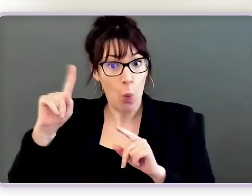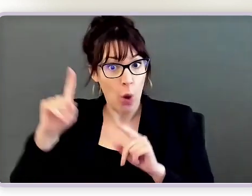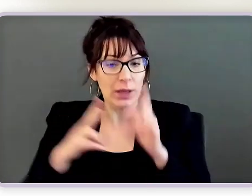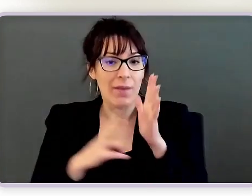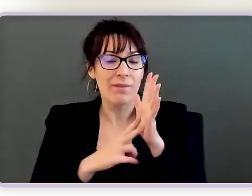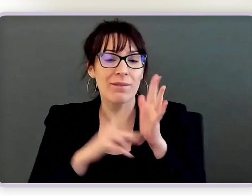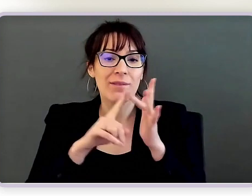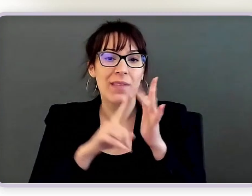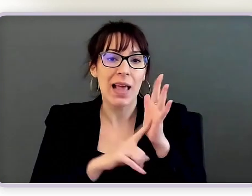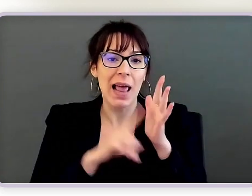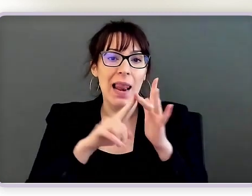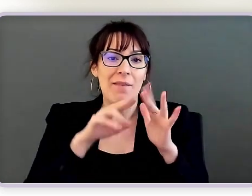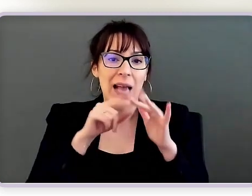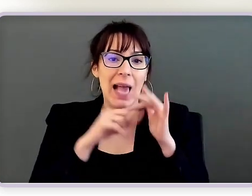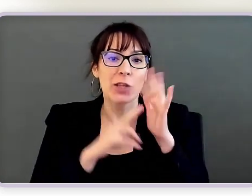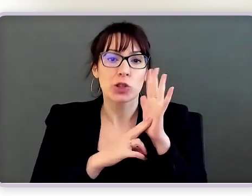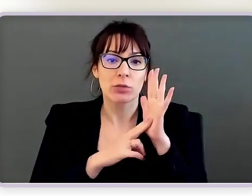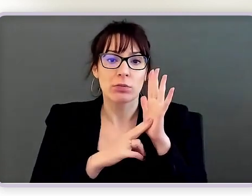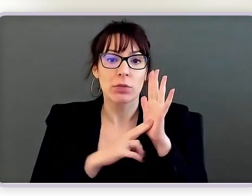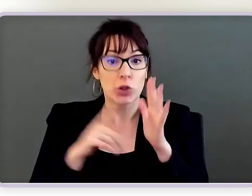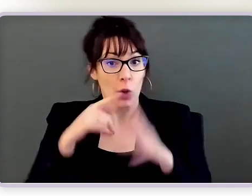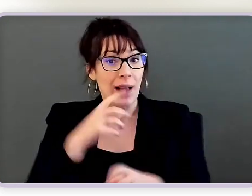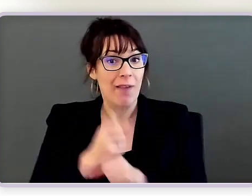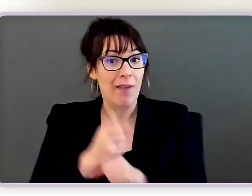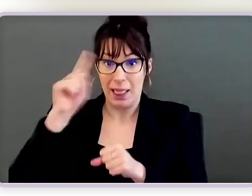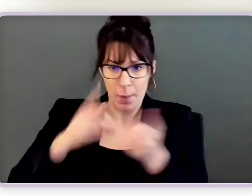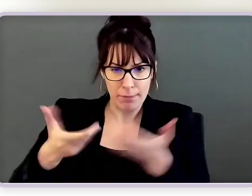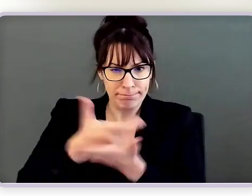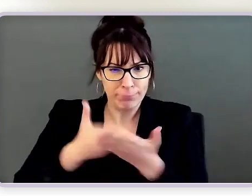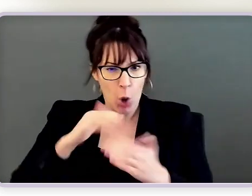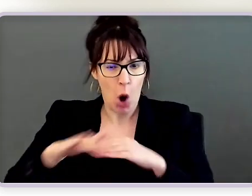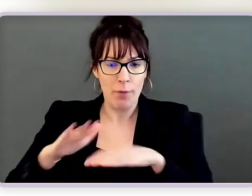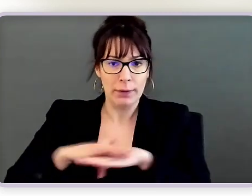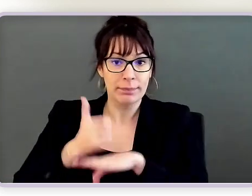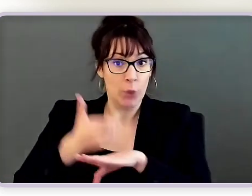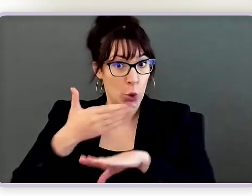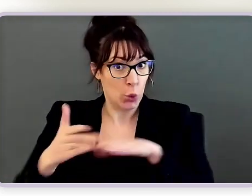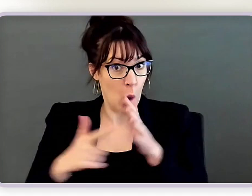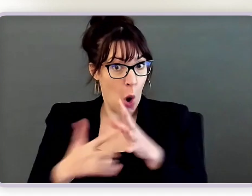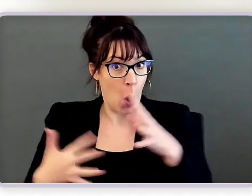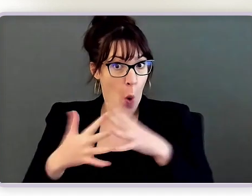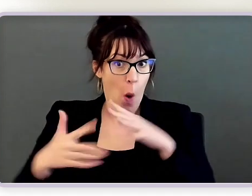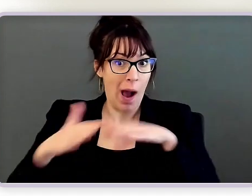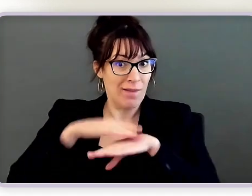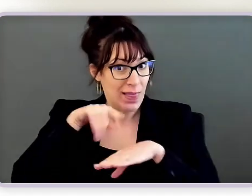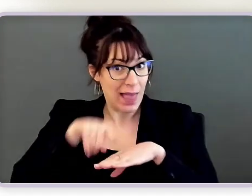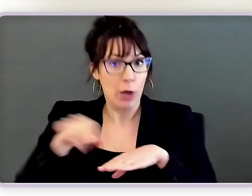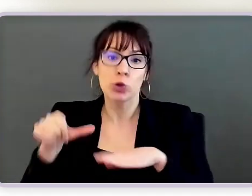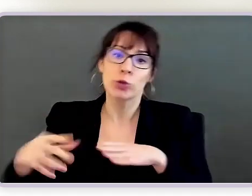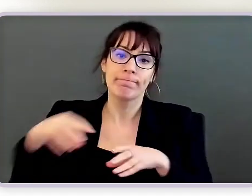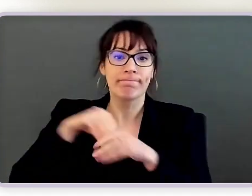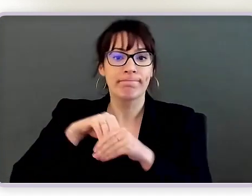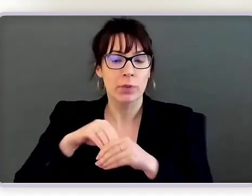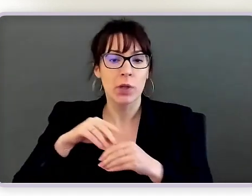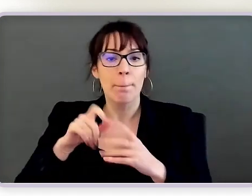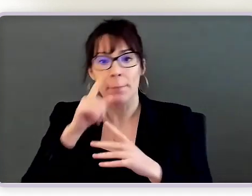speak, and to specifically include people with disabilities, which is great. But that will be a different